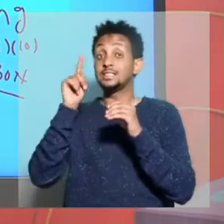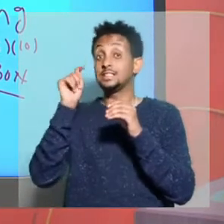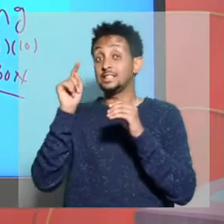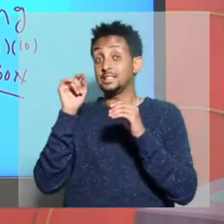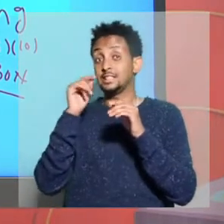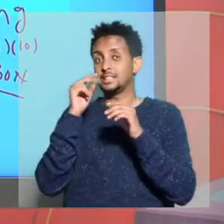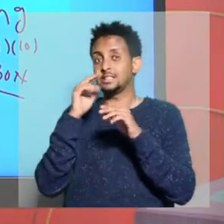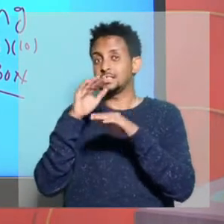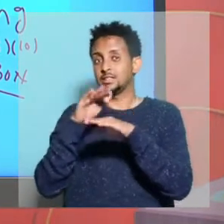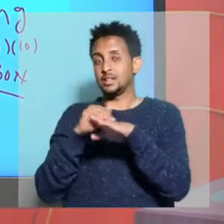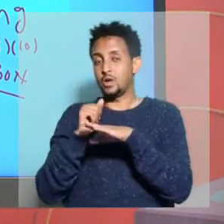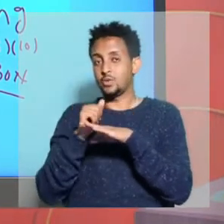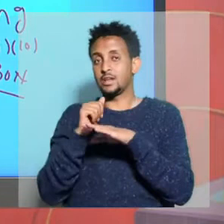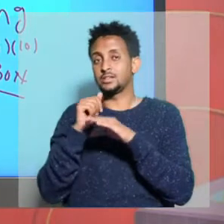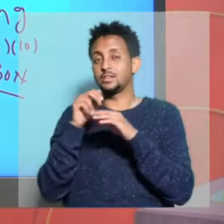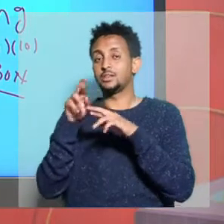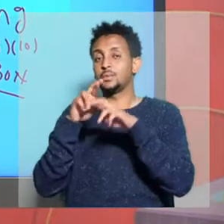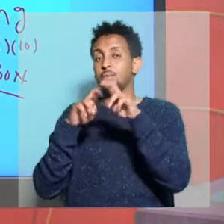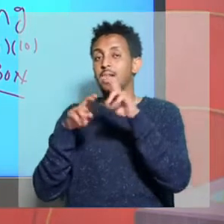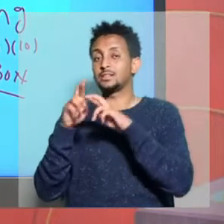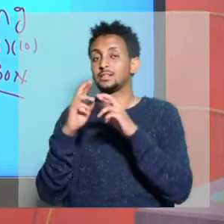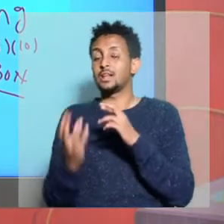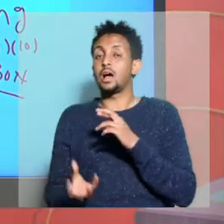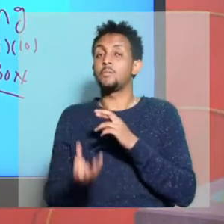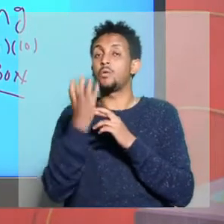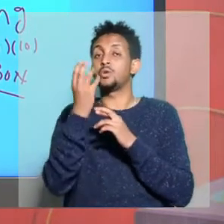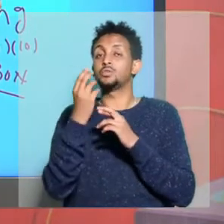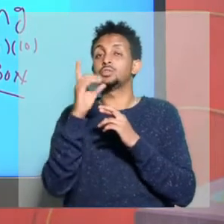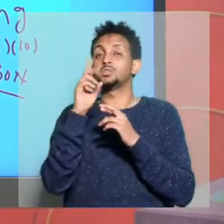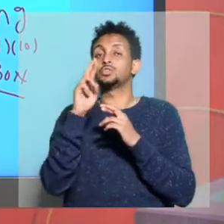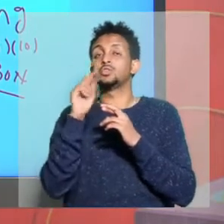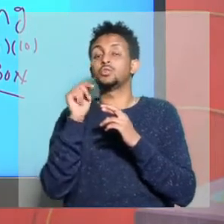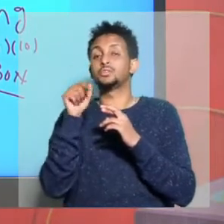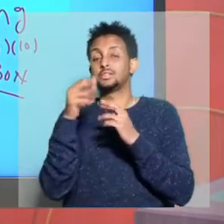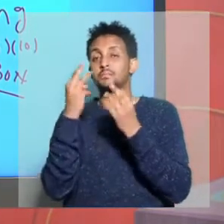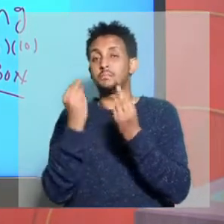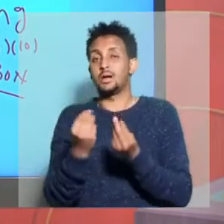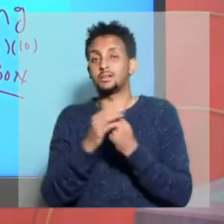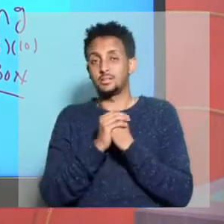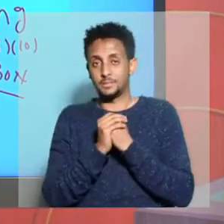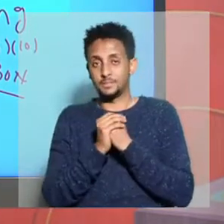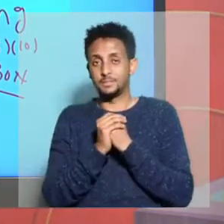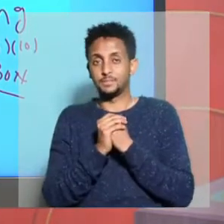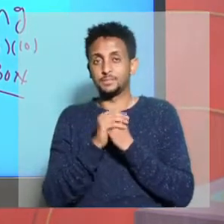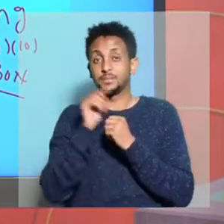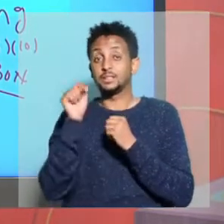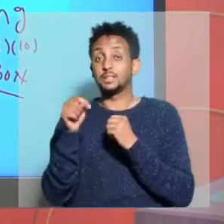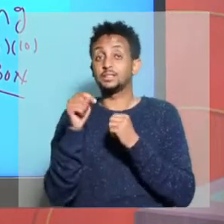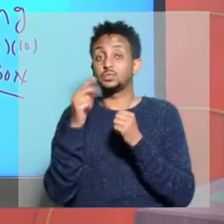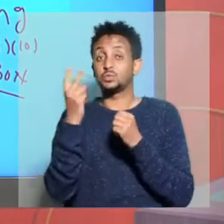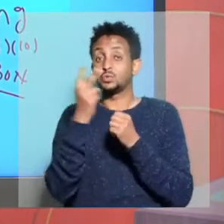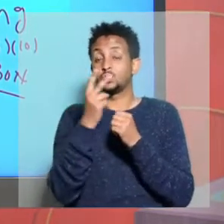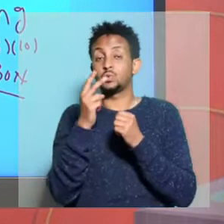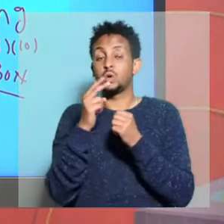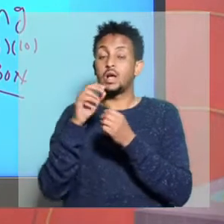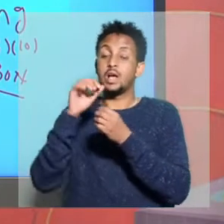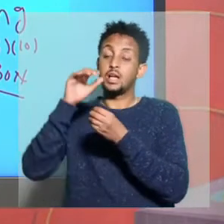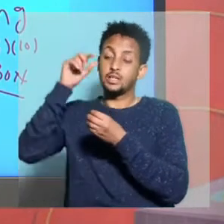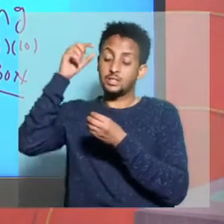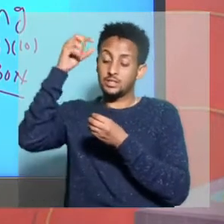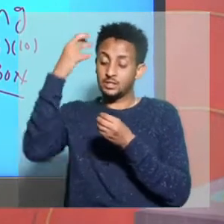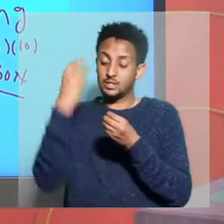tension T is also reacted upward due on this mass. Okay? On these 2 strings, it's acting